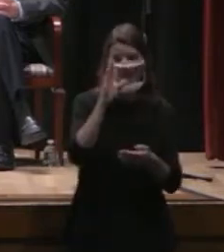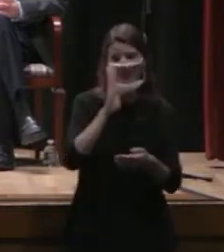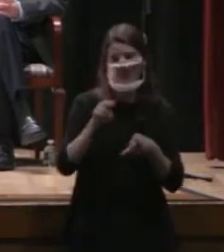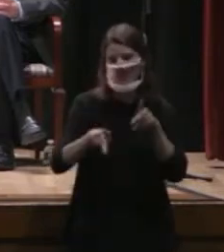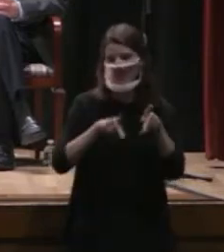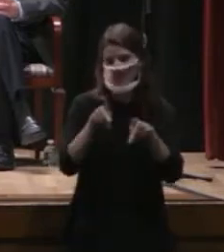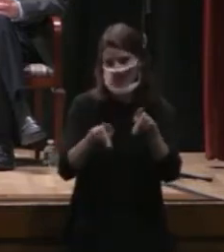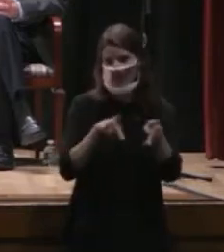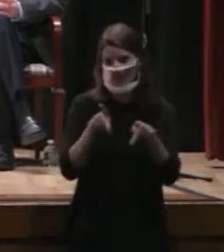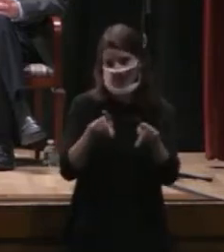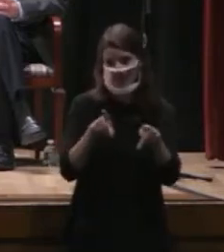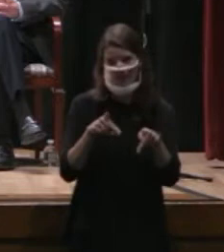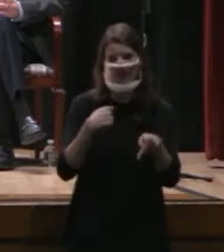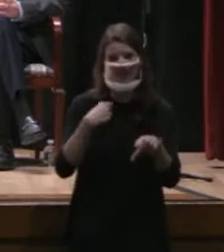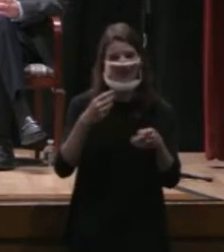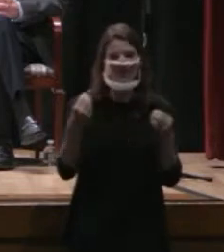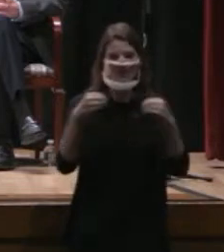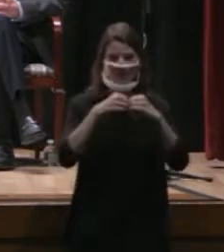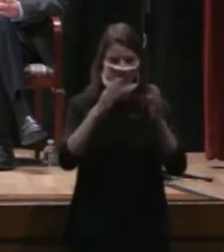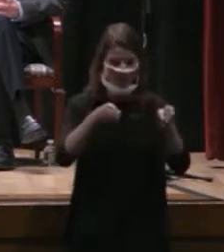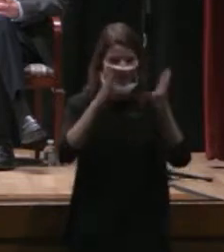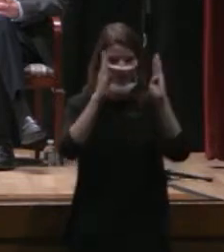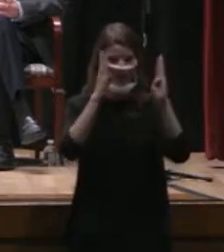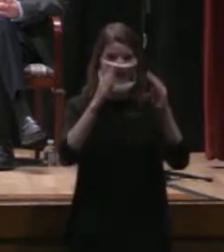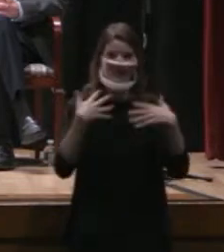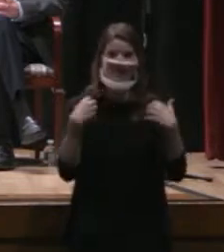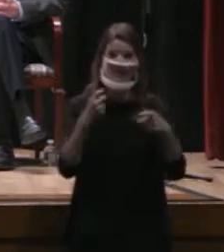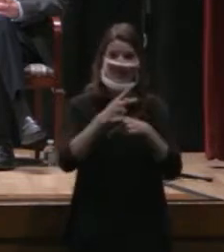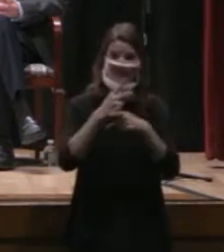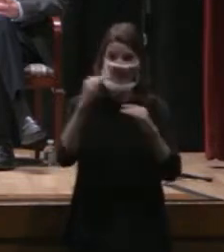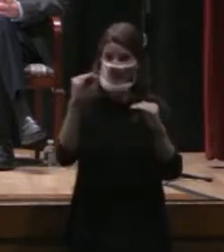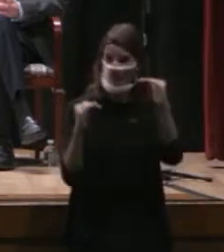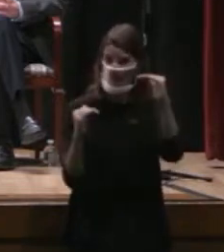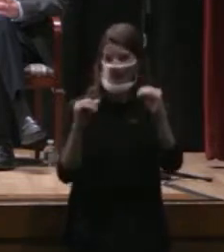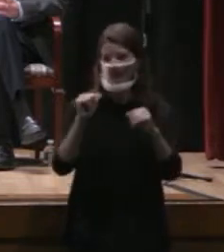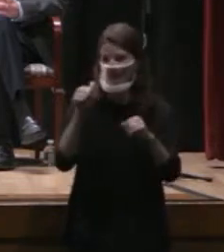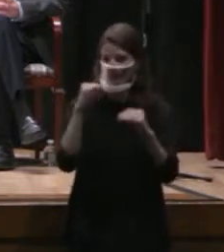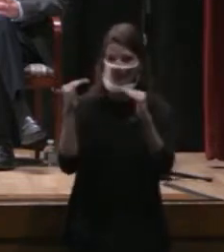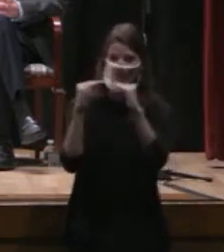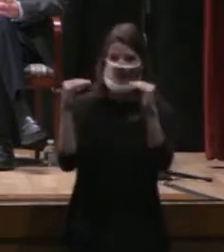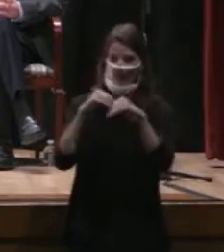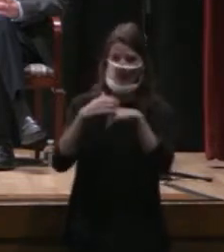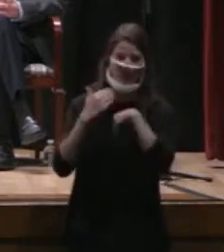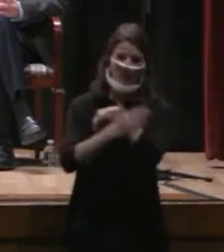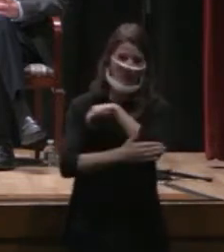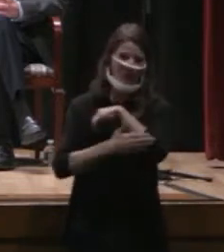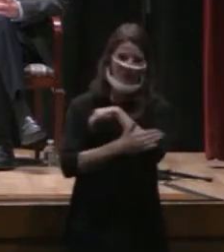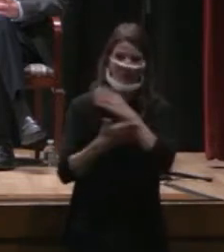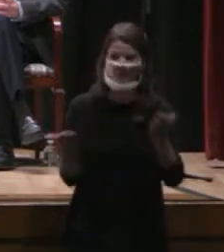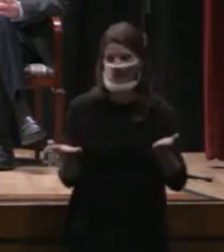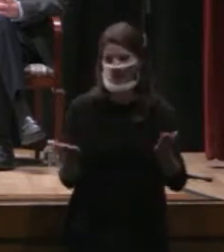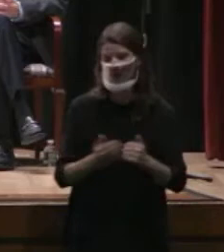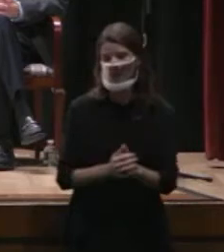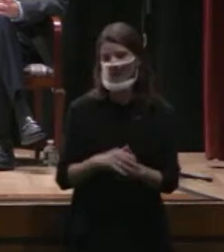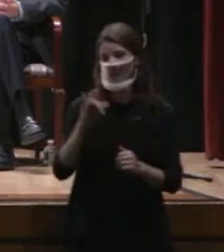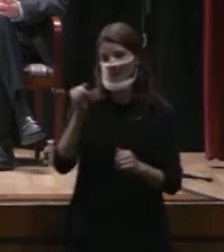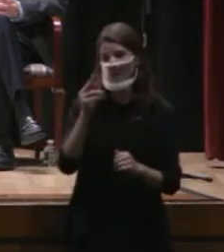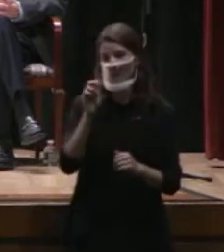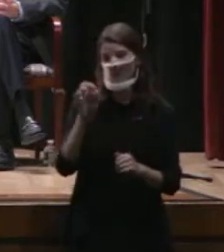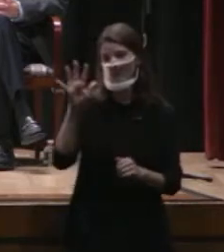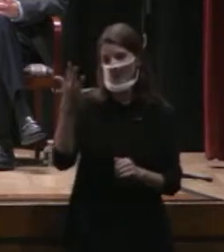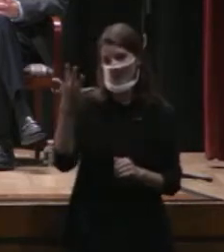people and renewed attention to healthcare disparities and inequities within our country. On June